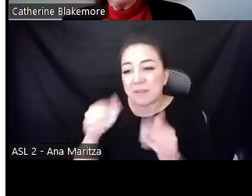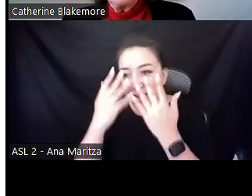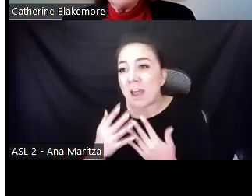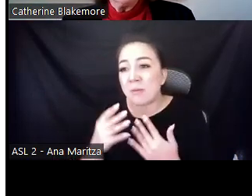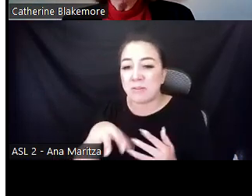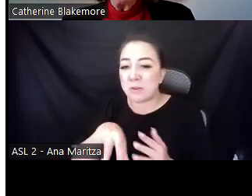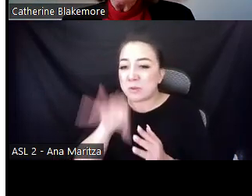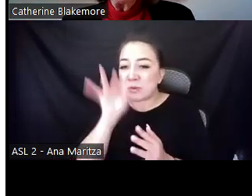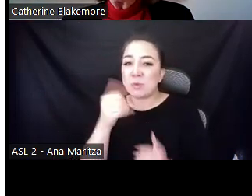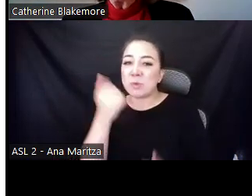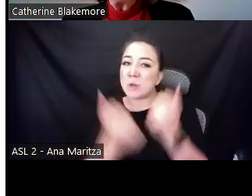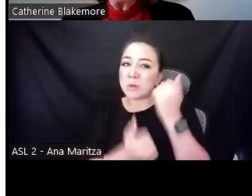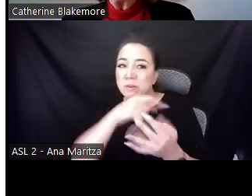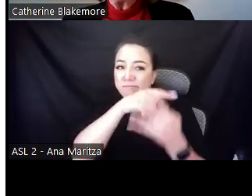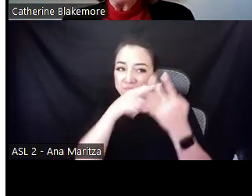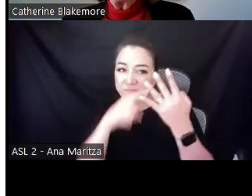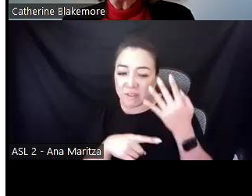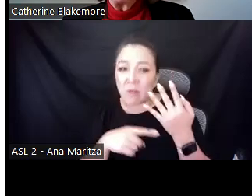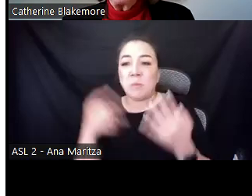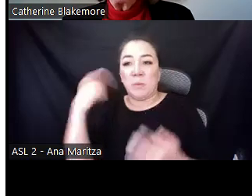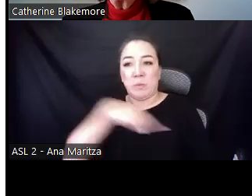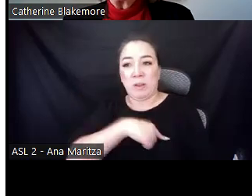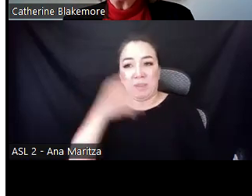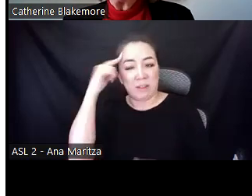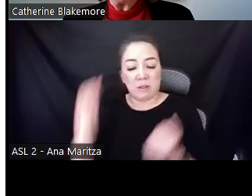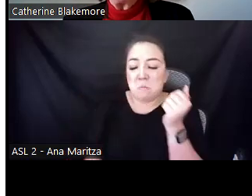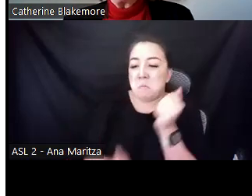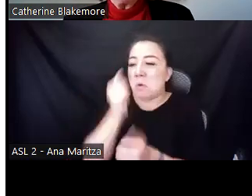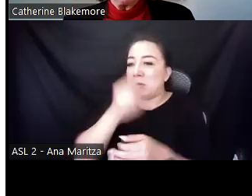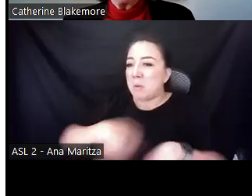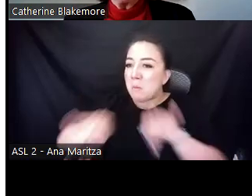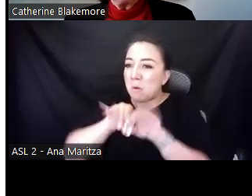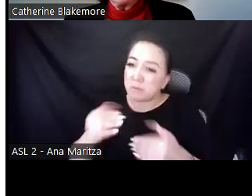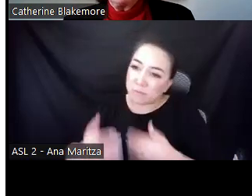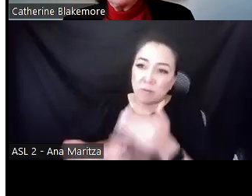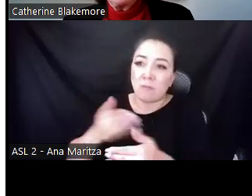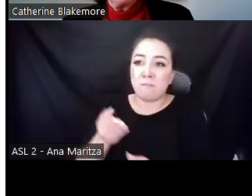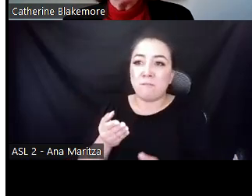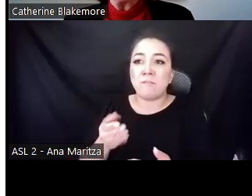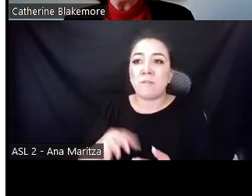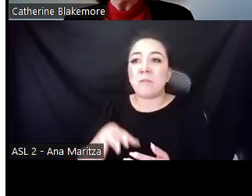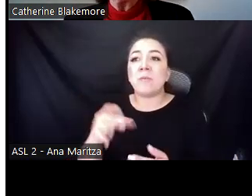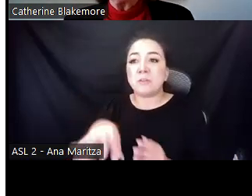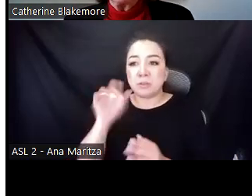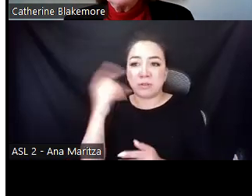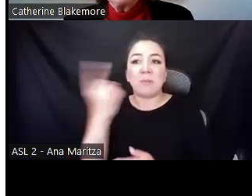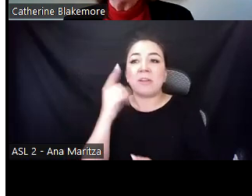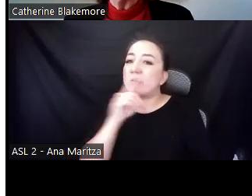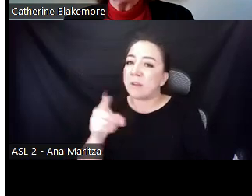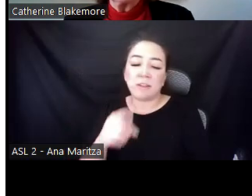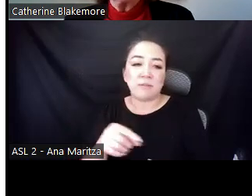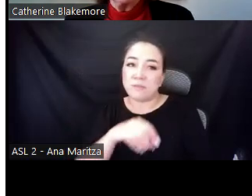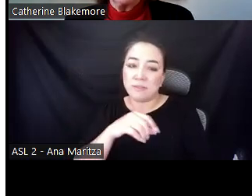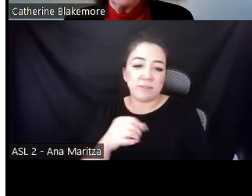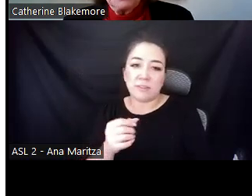choose which one of these we think is the most important to move forward if we were going to choose something. So it's a really lovely list and